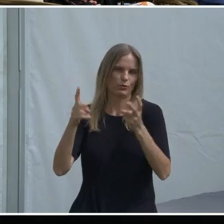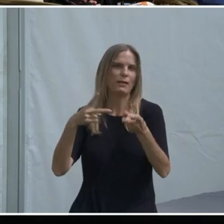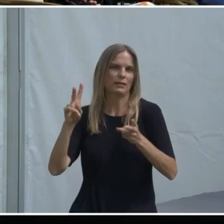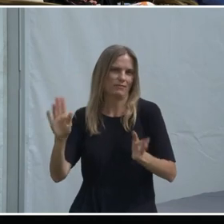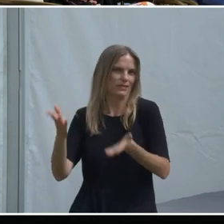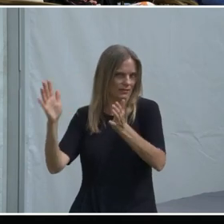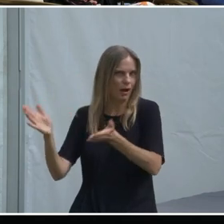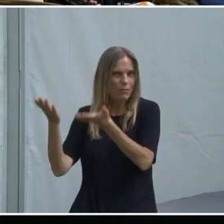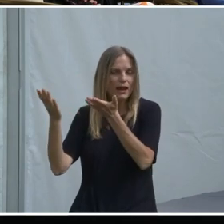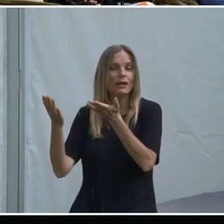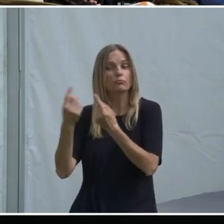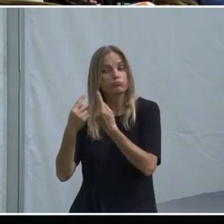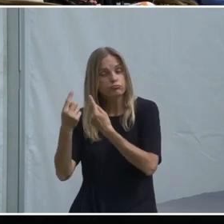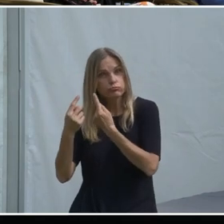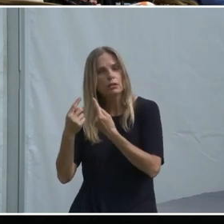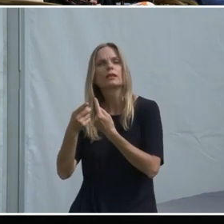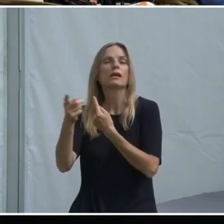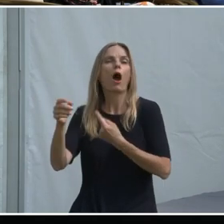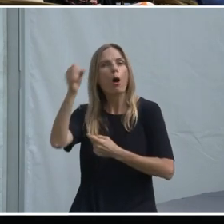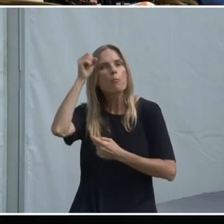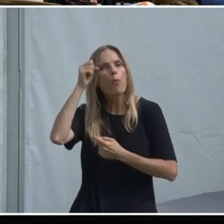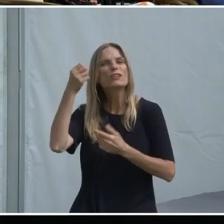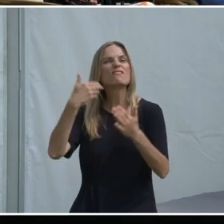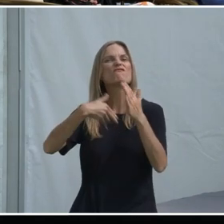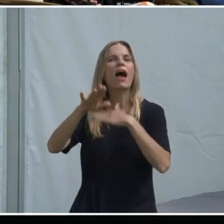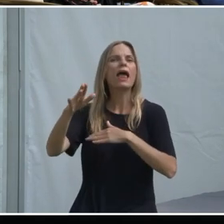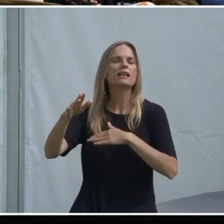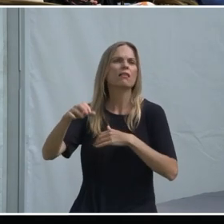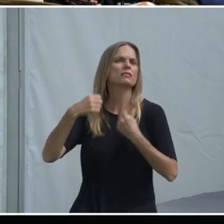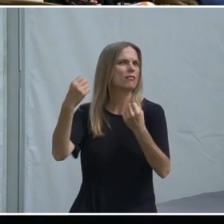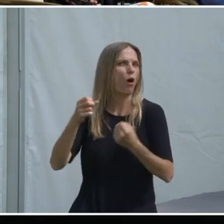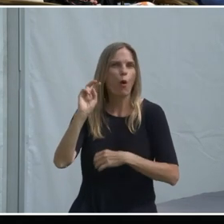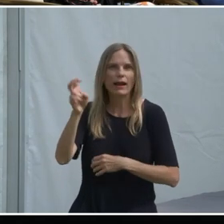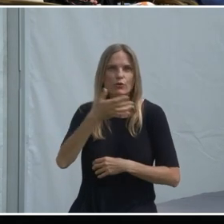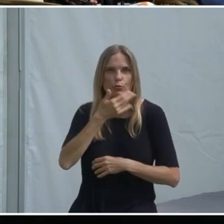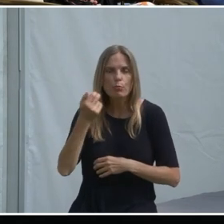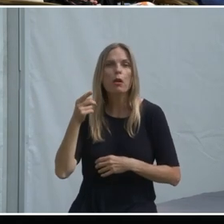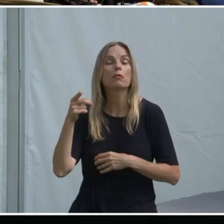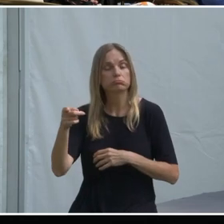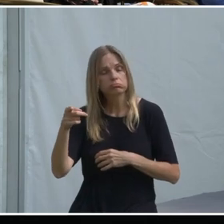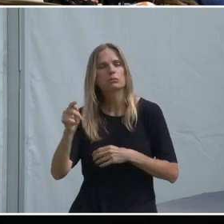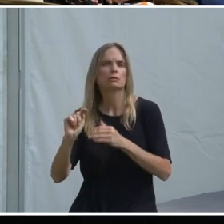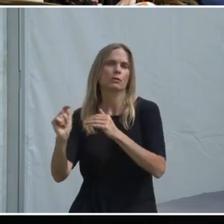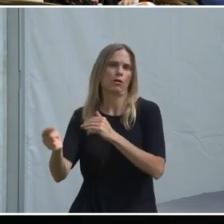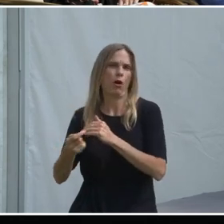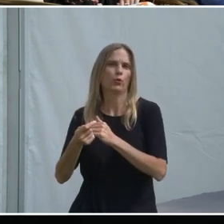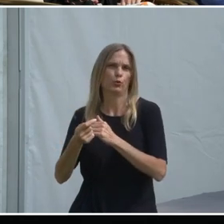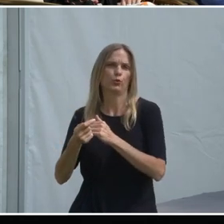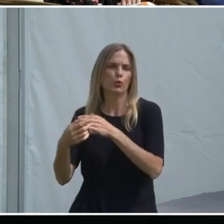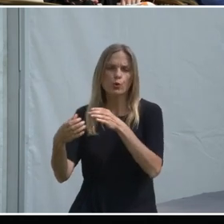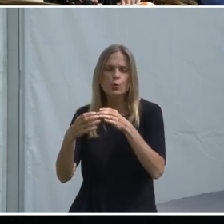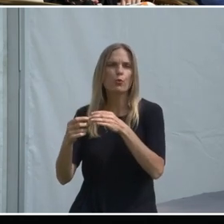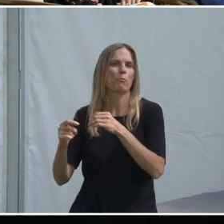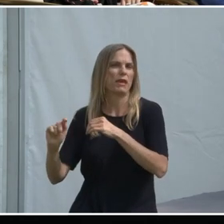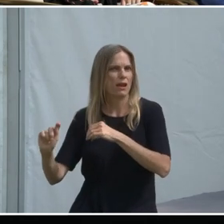them. And a lot of those boys haven't been outside the room for a year, and now we start building a society around